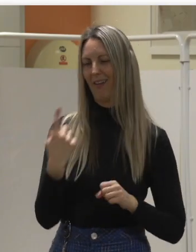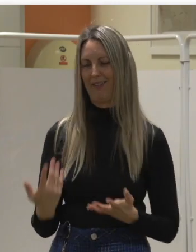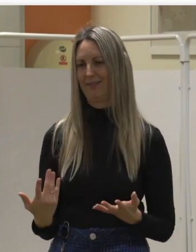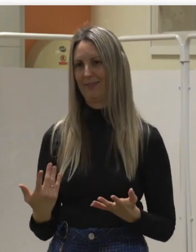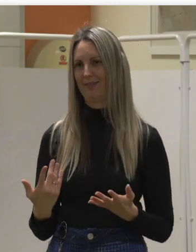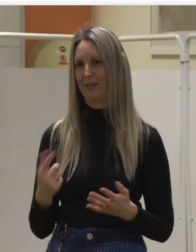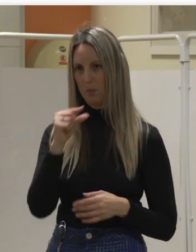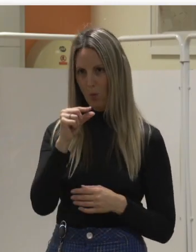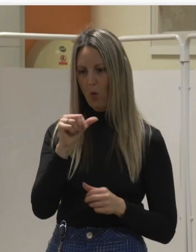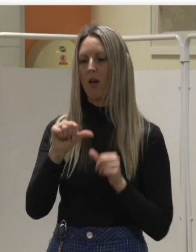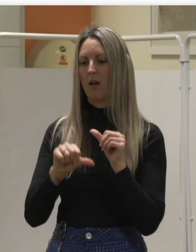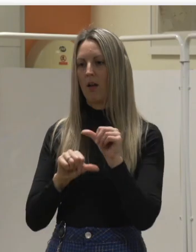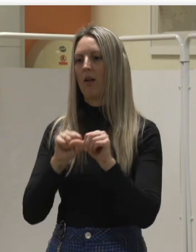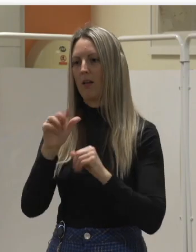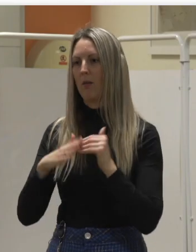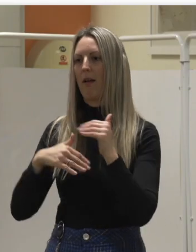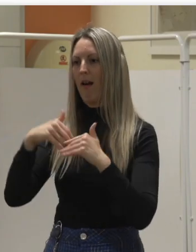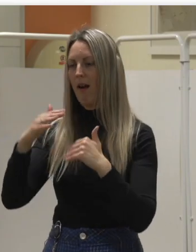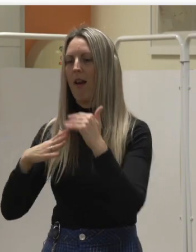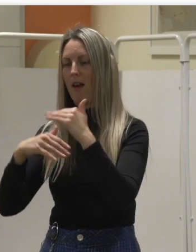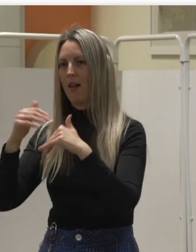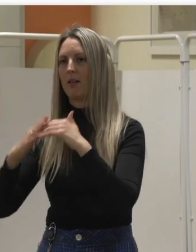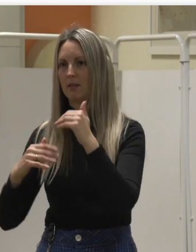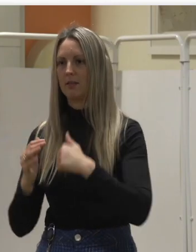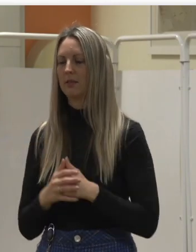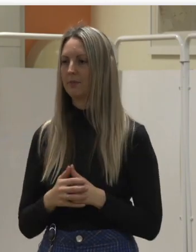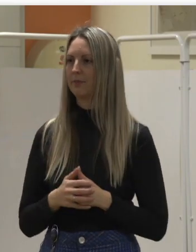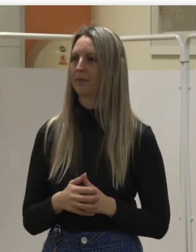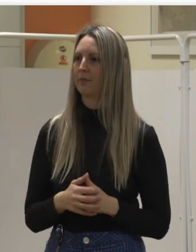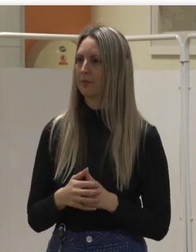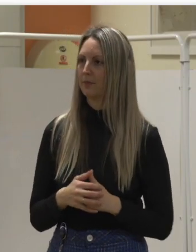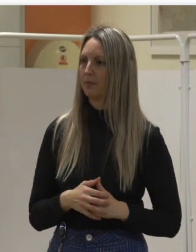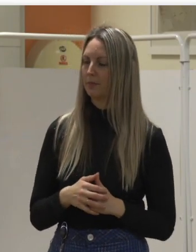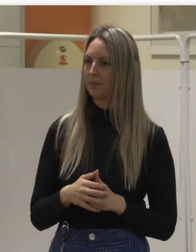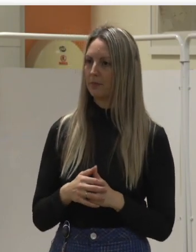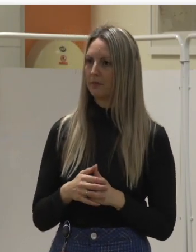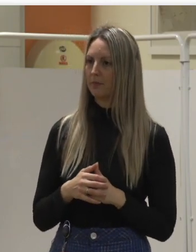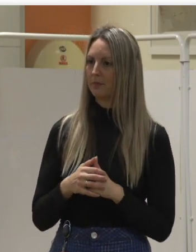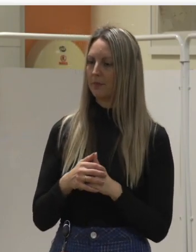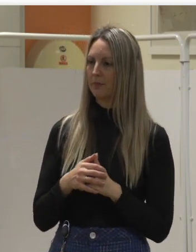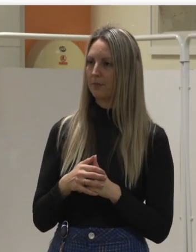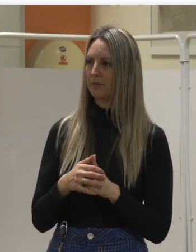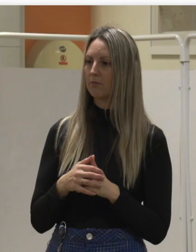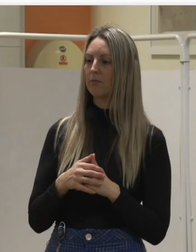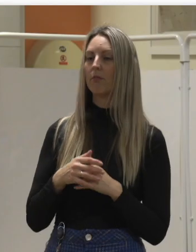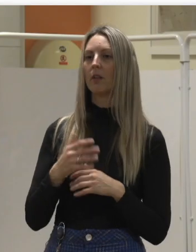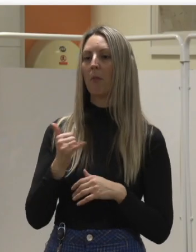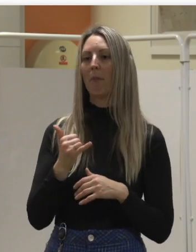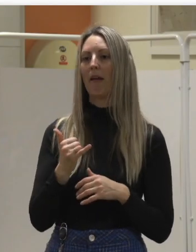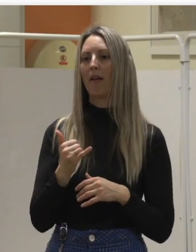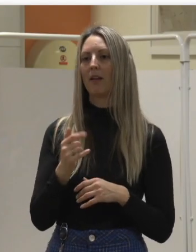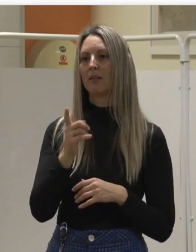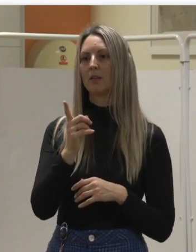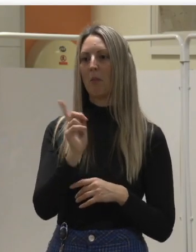are people who have run marathons and have been very fit people who may develop this condition, and they may want to go back to that as soon